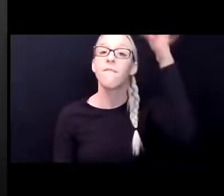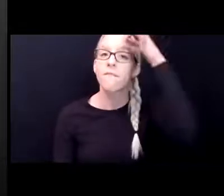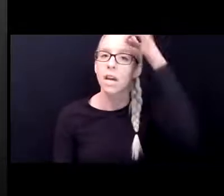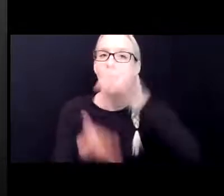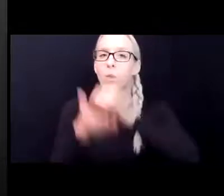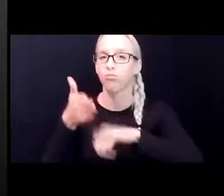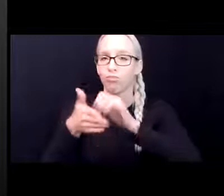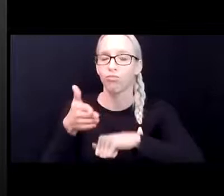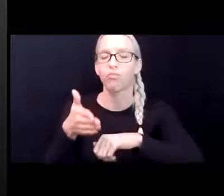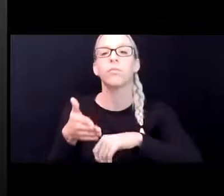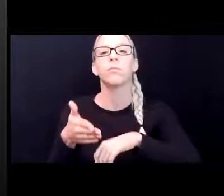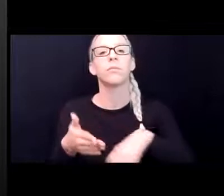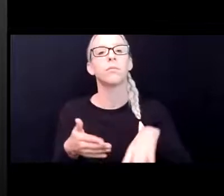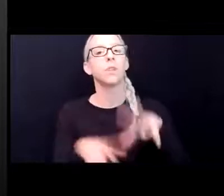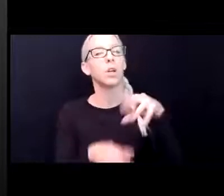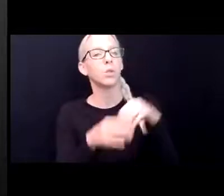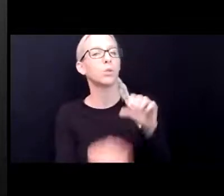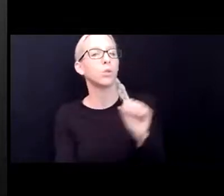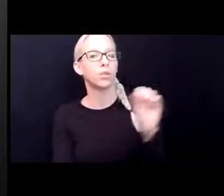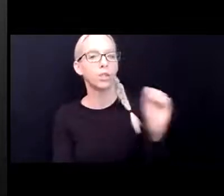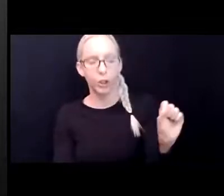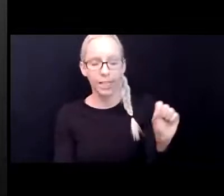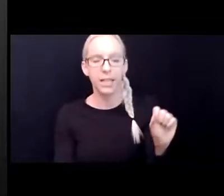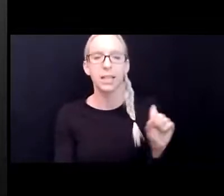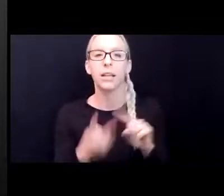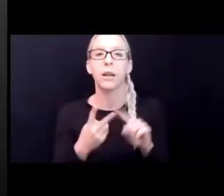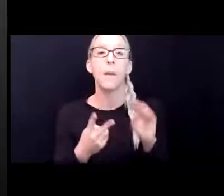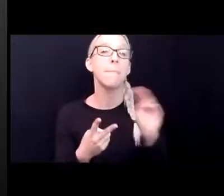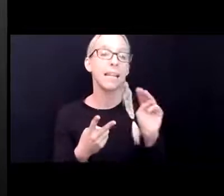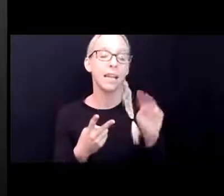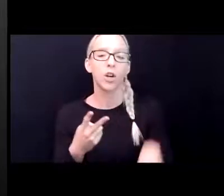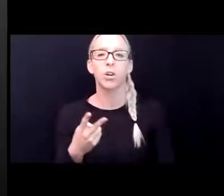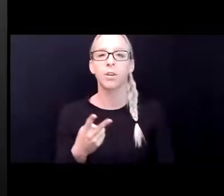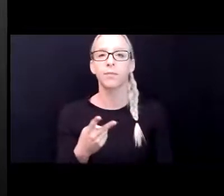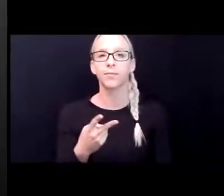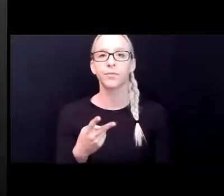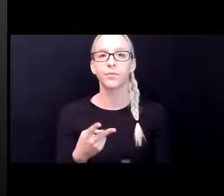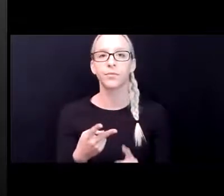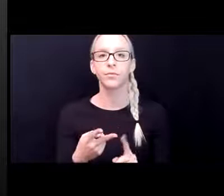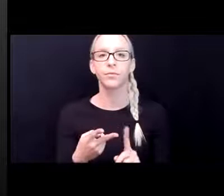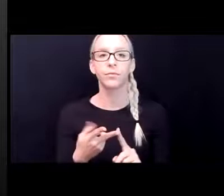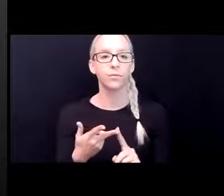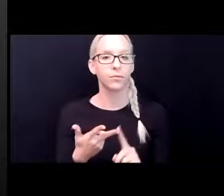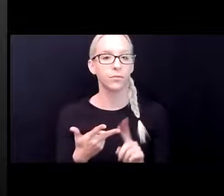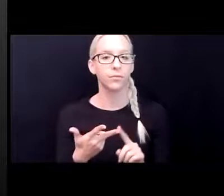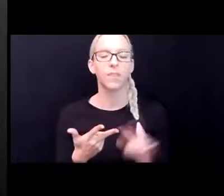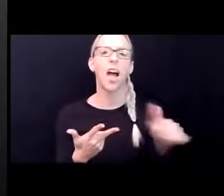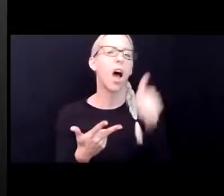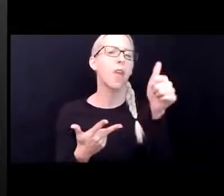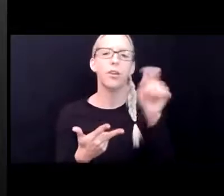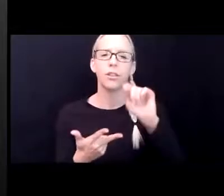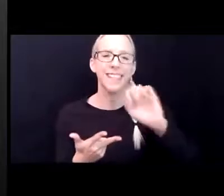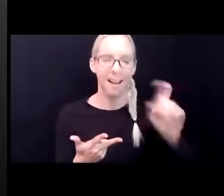includes Social Security taxes, Medicare, and your other taxes that